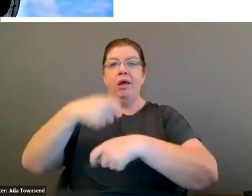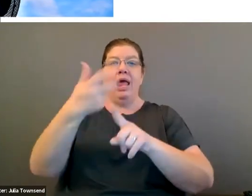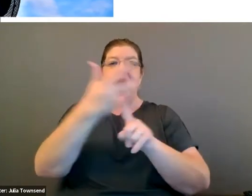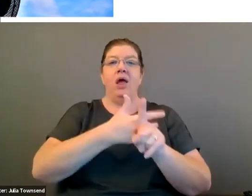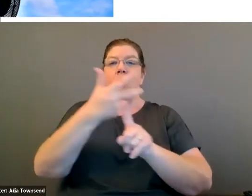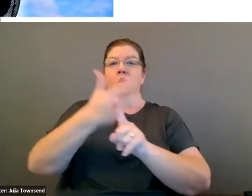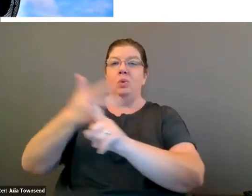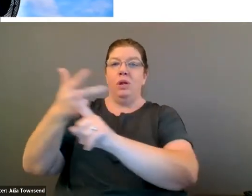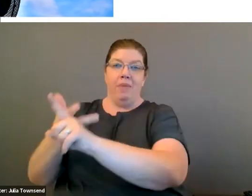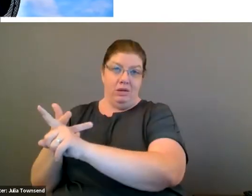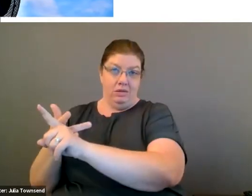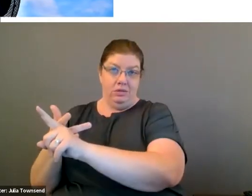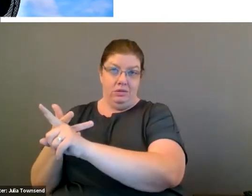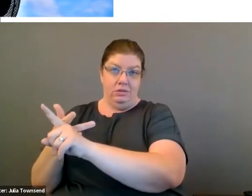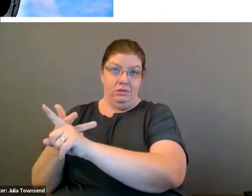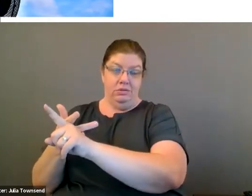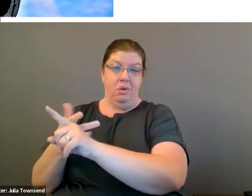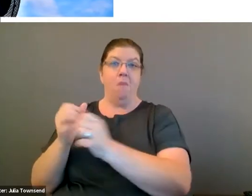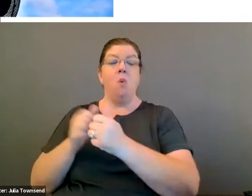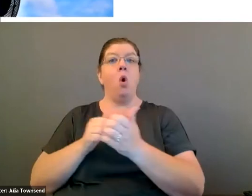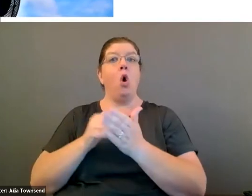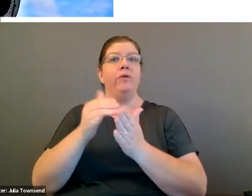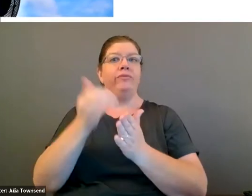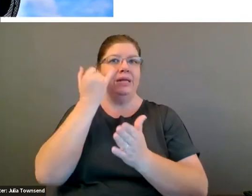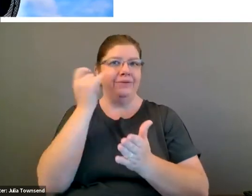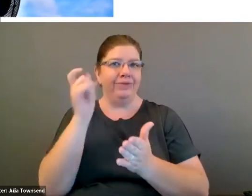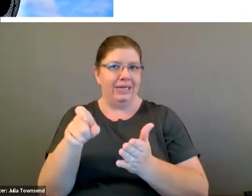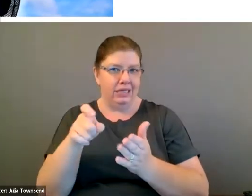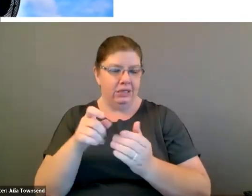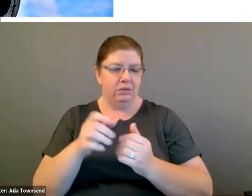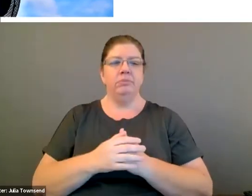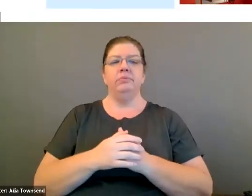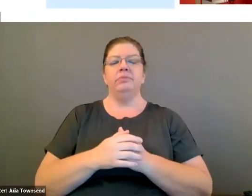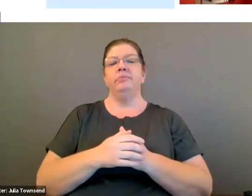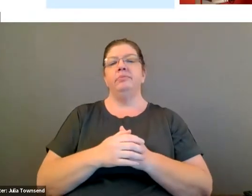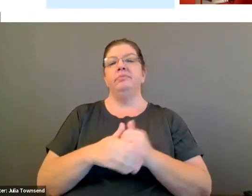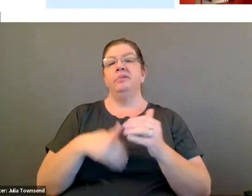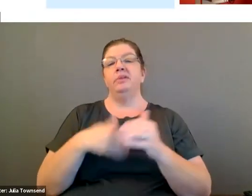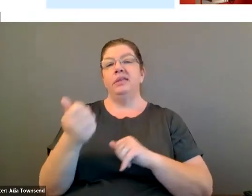basis and more often as needed. Next slide, please.